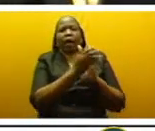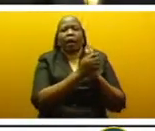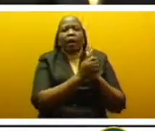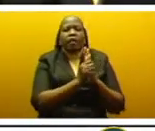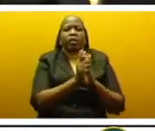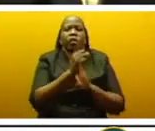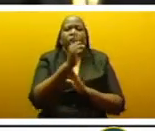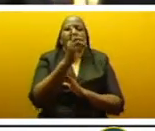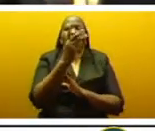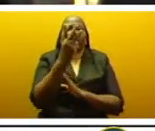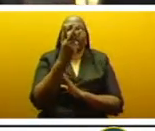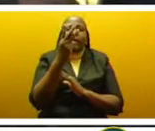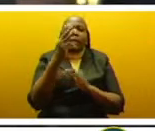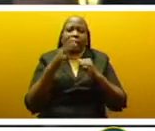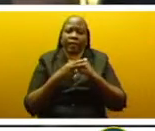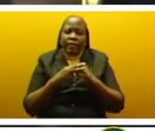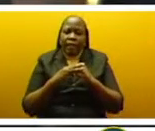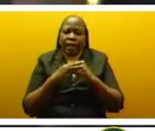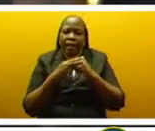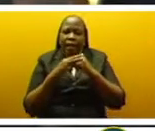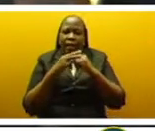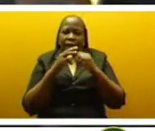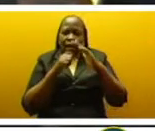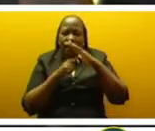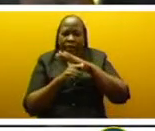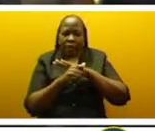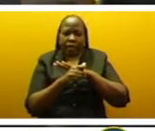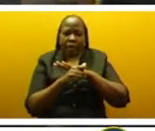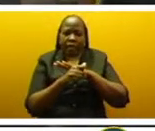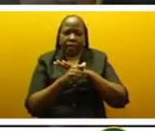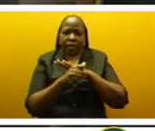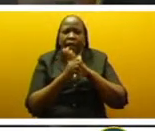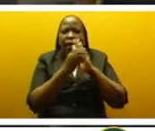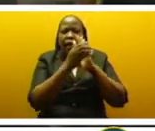138, sub-article 4,